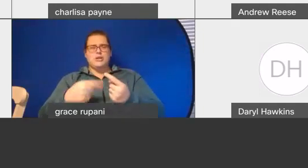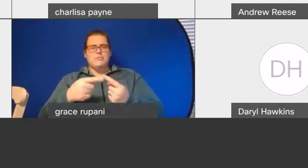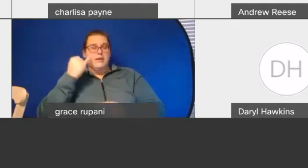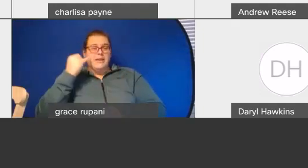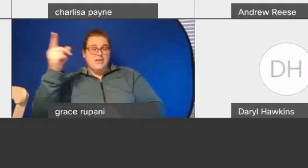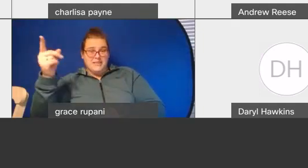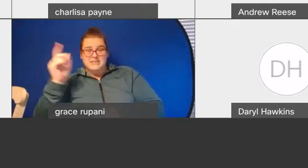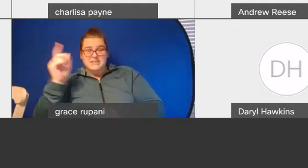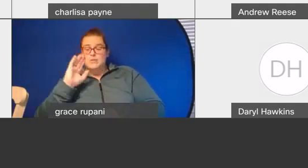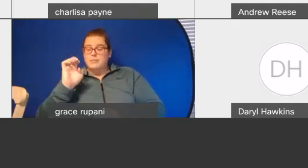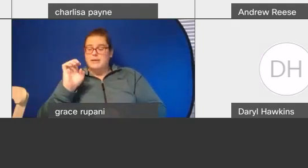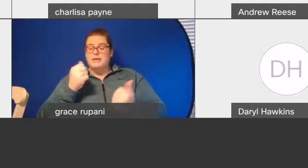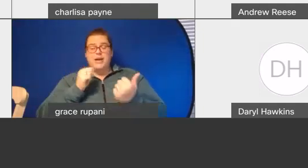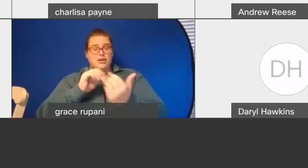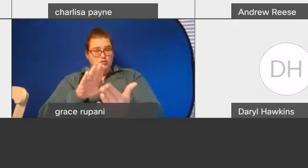any upcoming